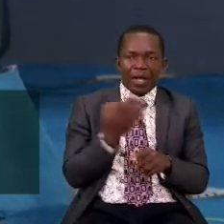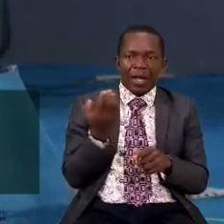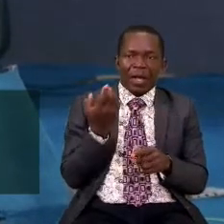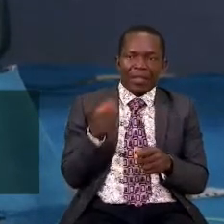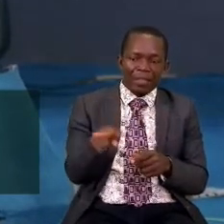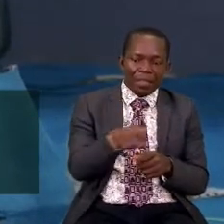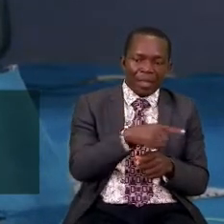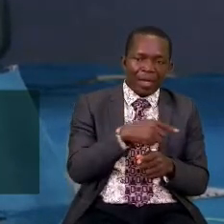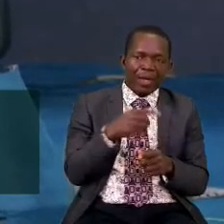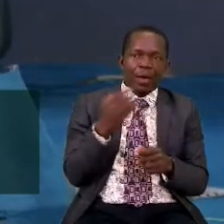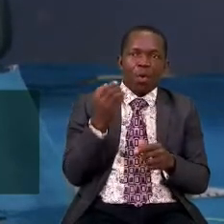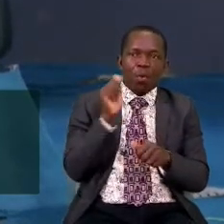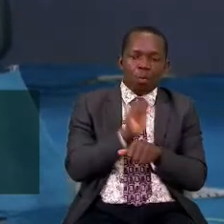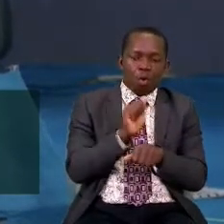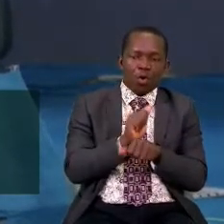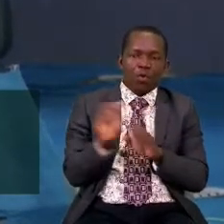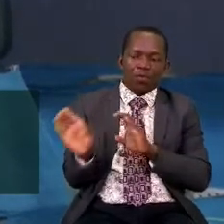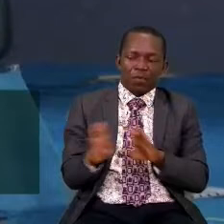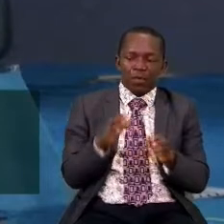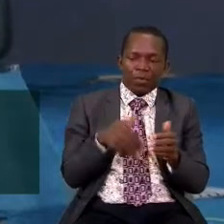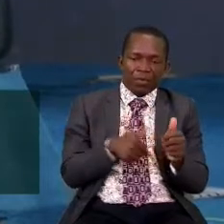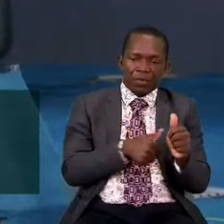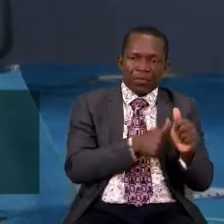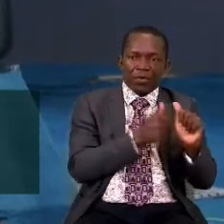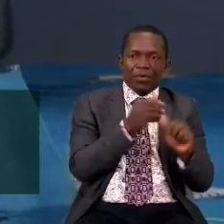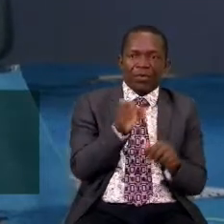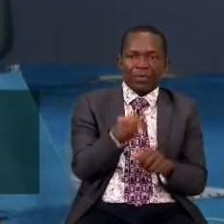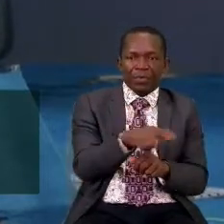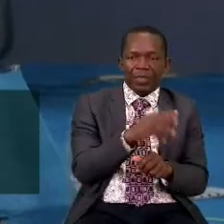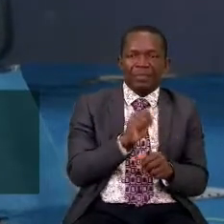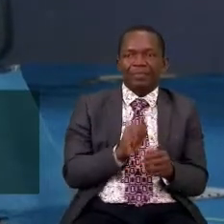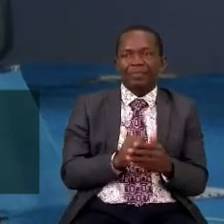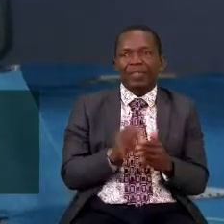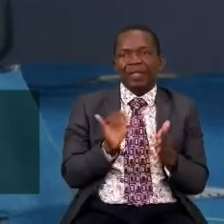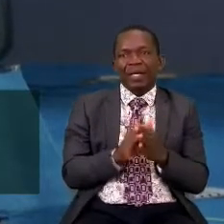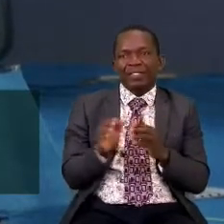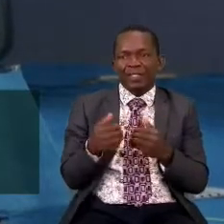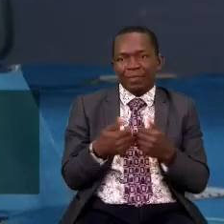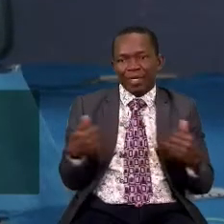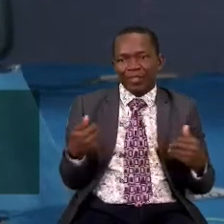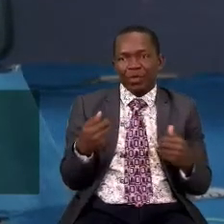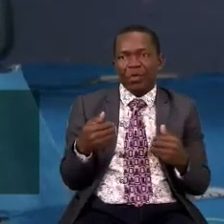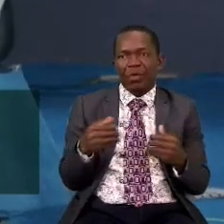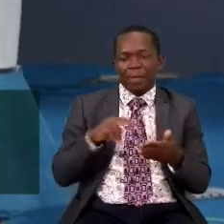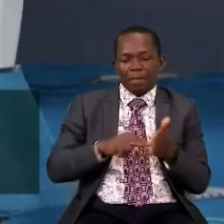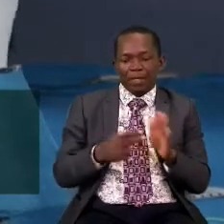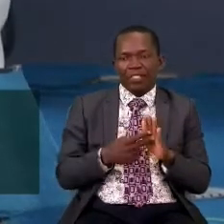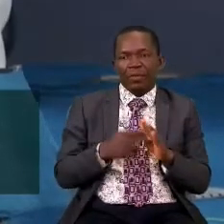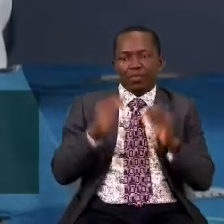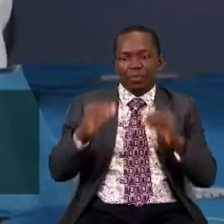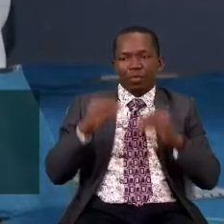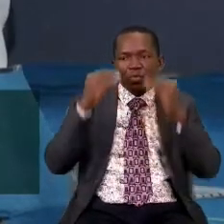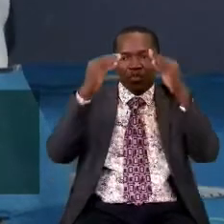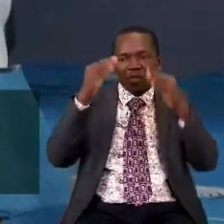every life of a servant of God, a child of God, a son, a daughter of God that leaves